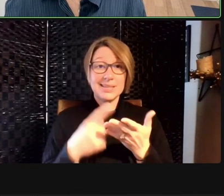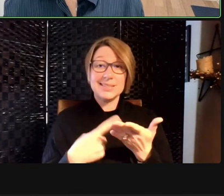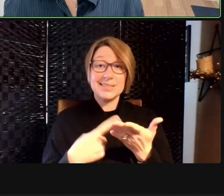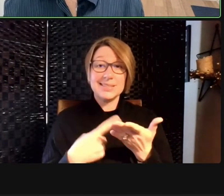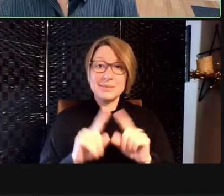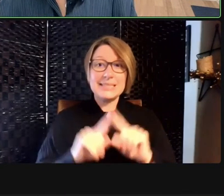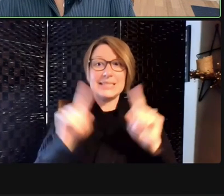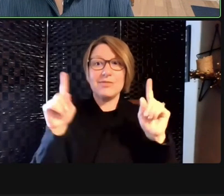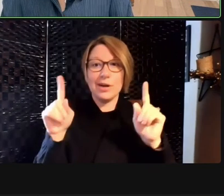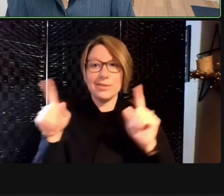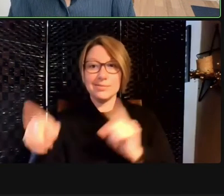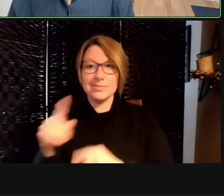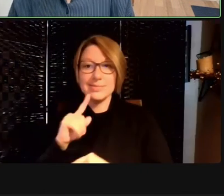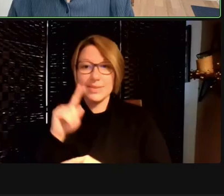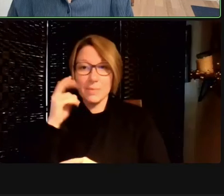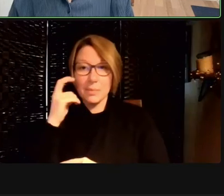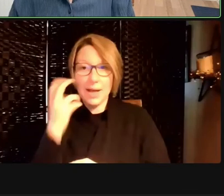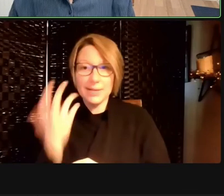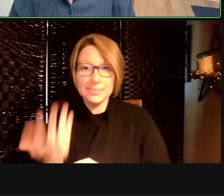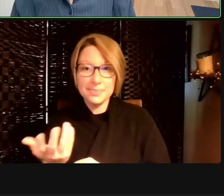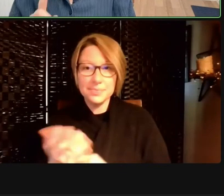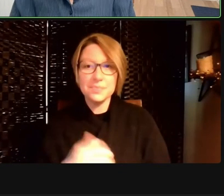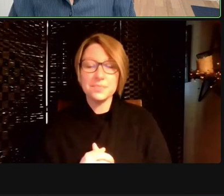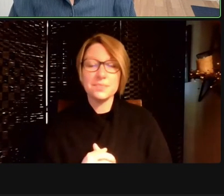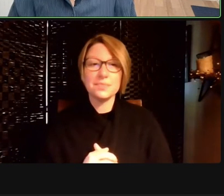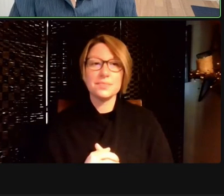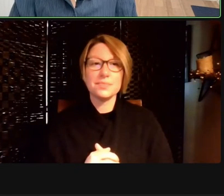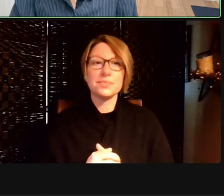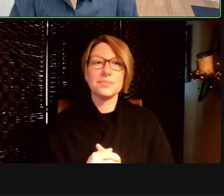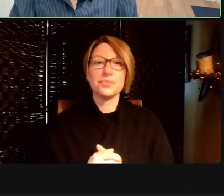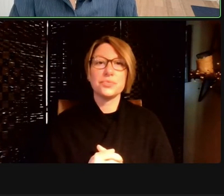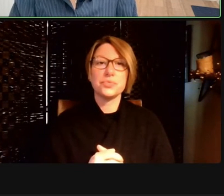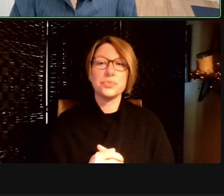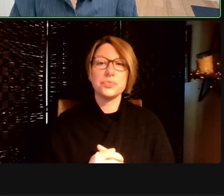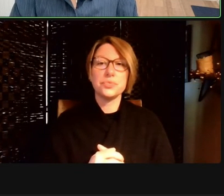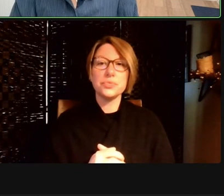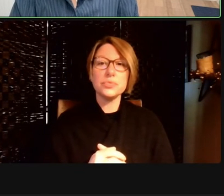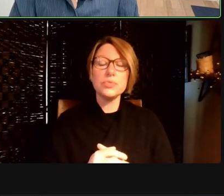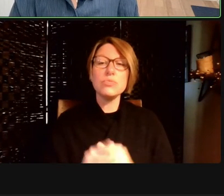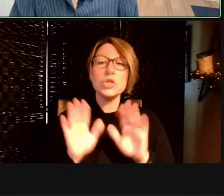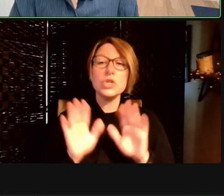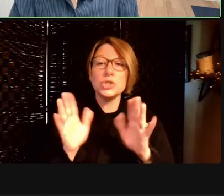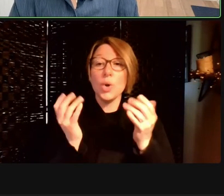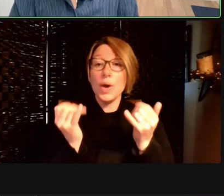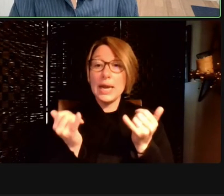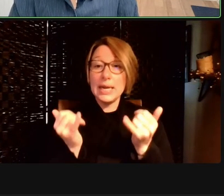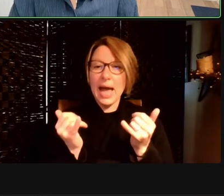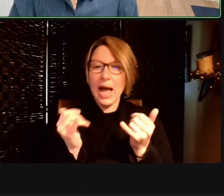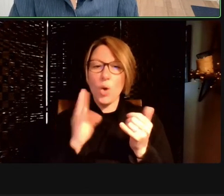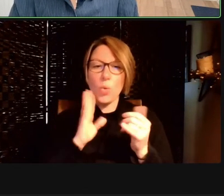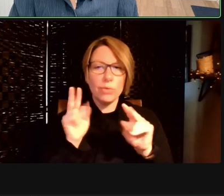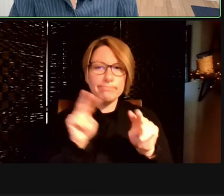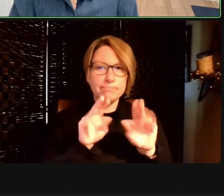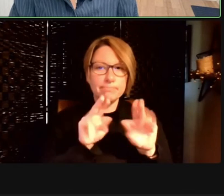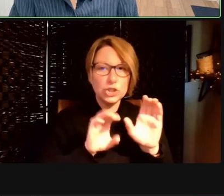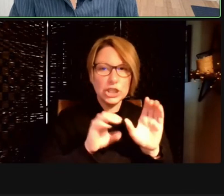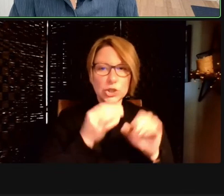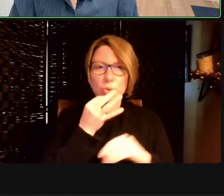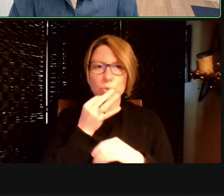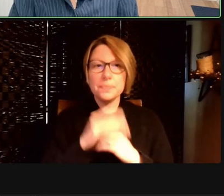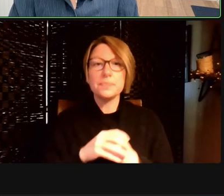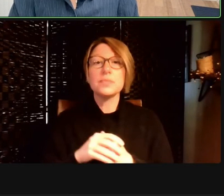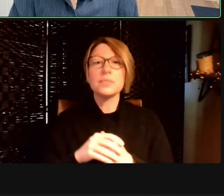deafblind. So now, and we're about to take a chat break in a second. When we get to this and we look at the